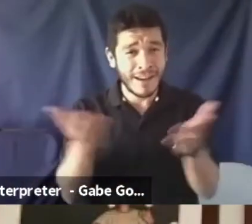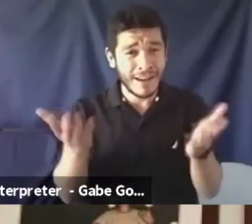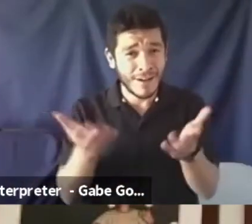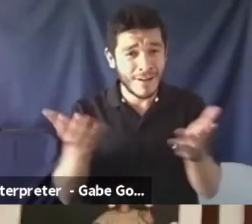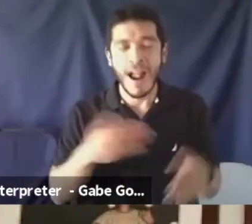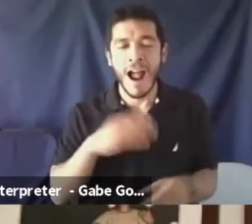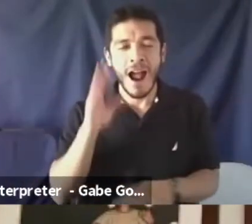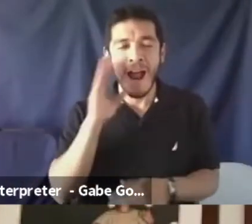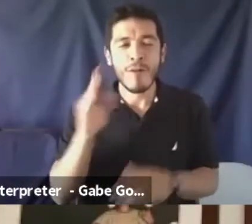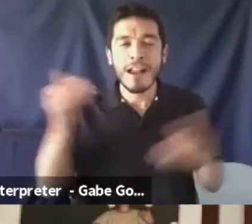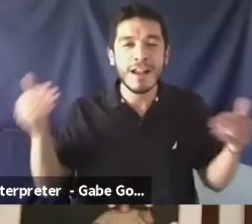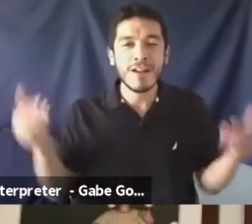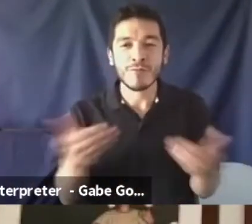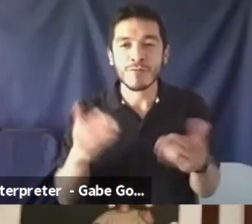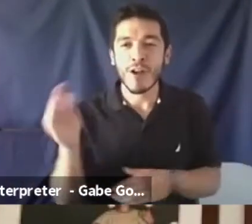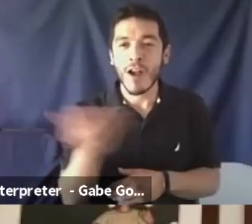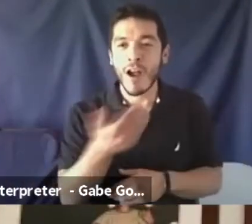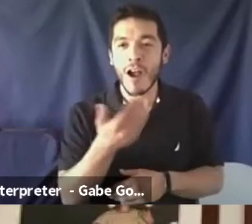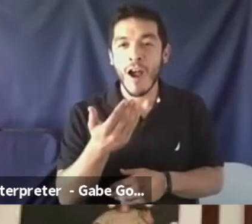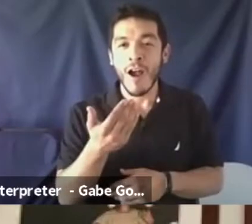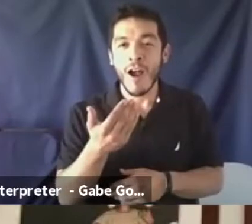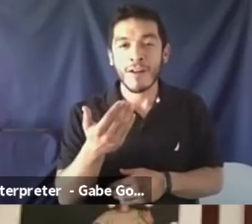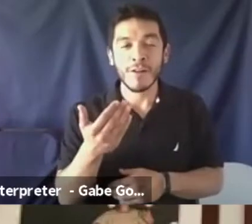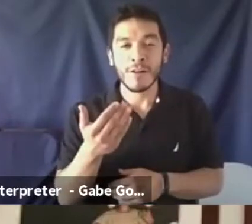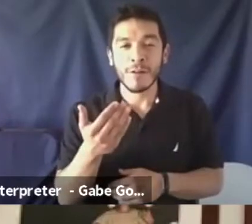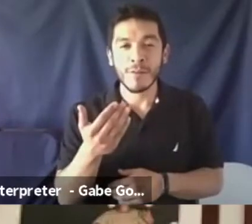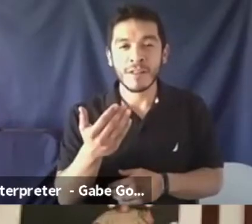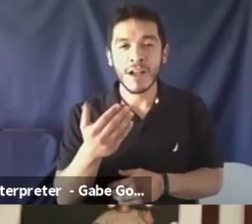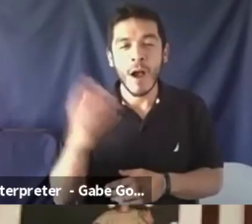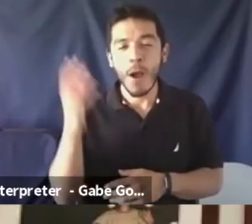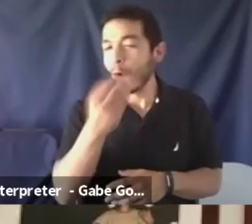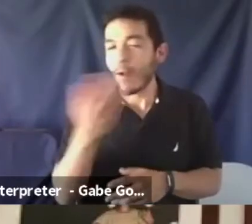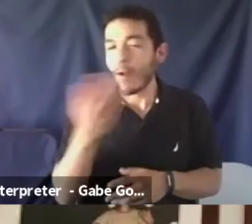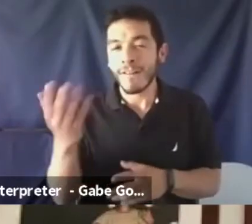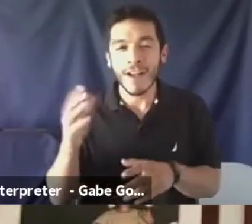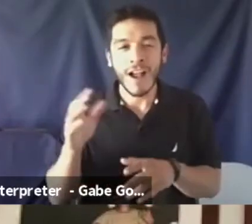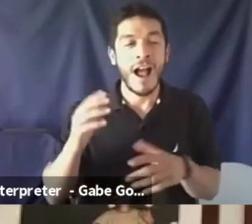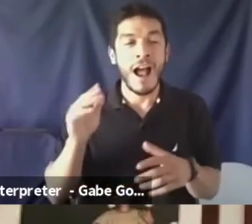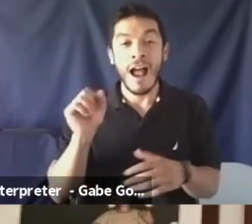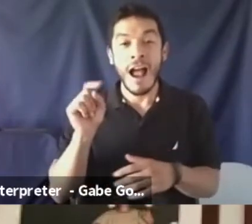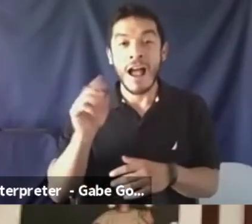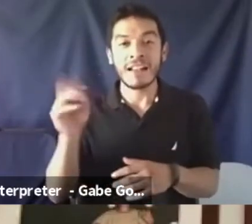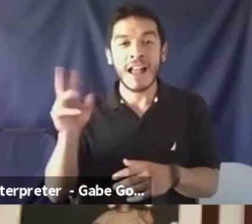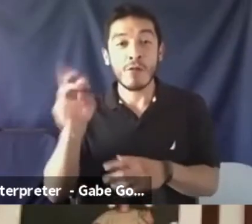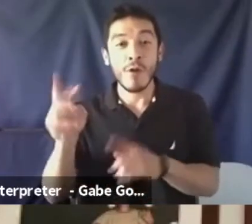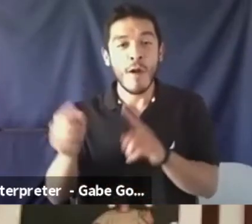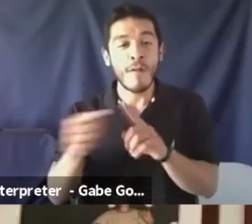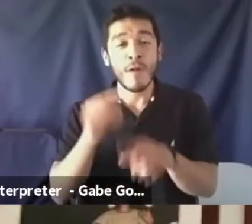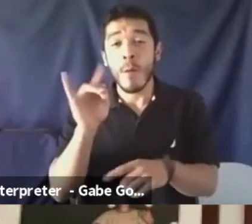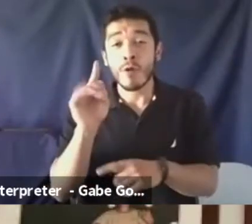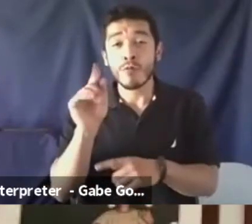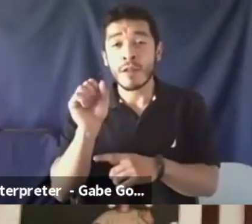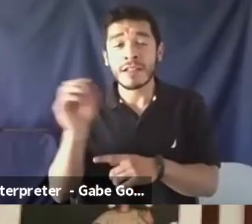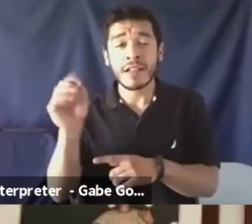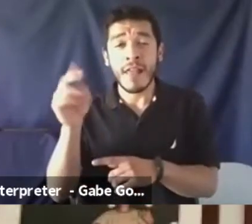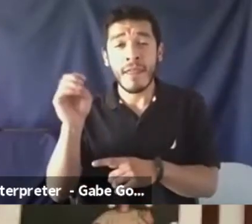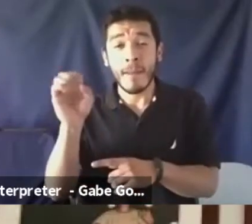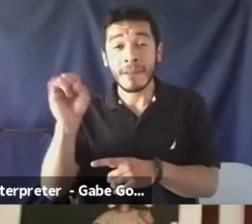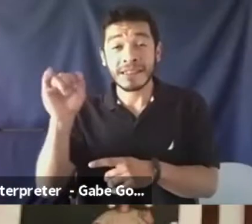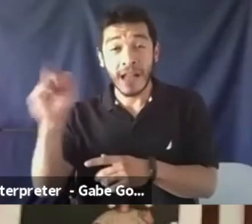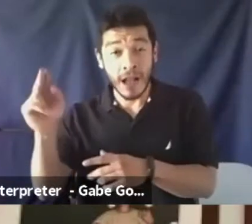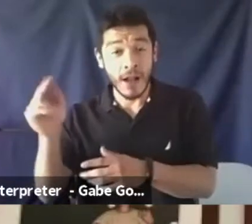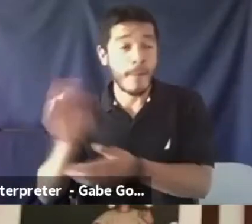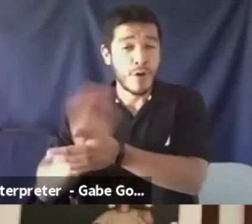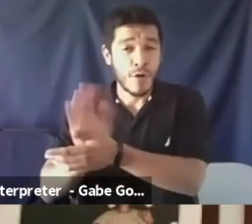to introduce our illustrious cast and crew from Judas and the Messiah, beginning with